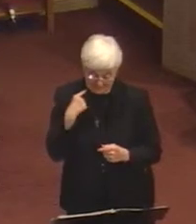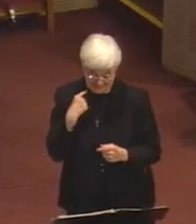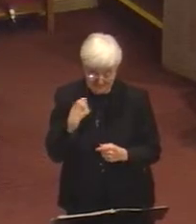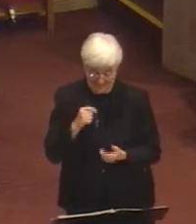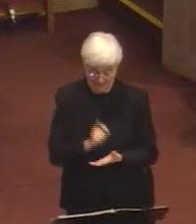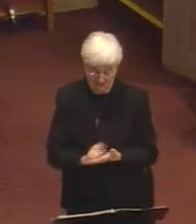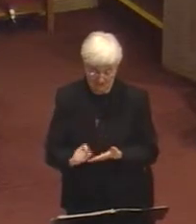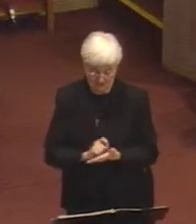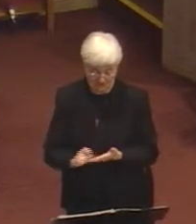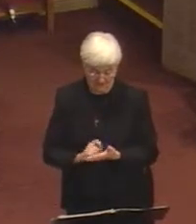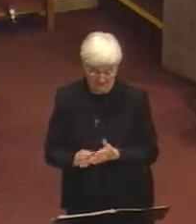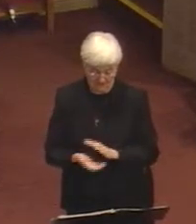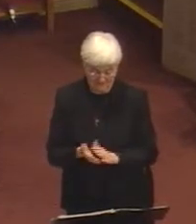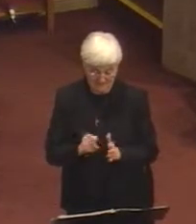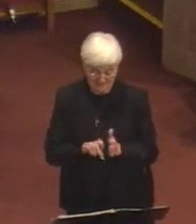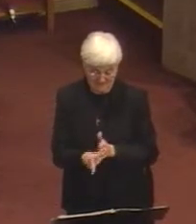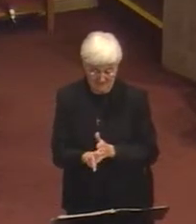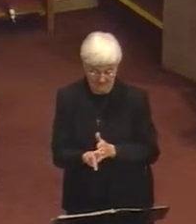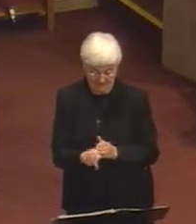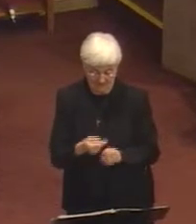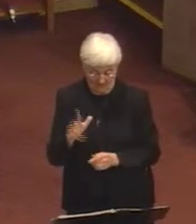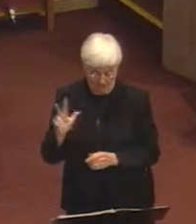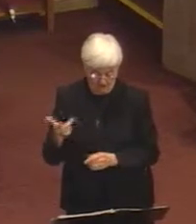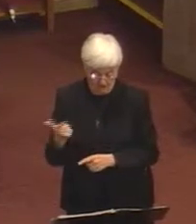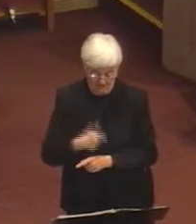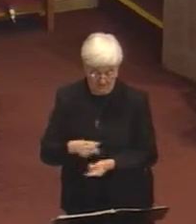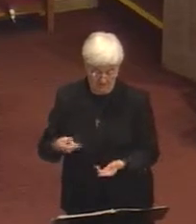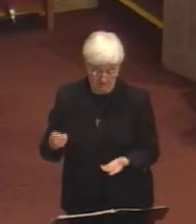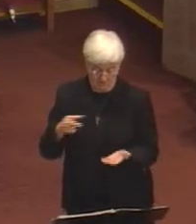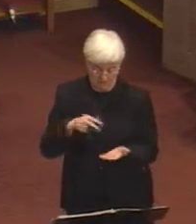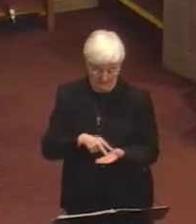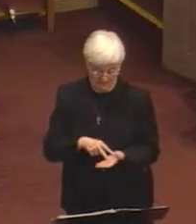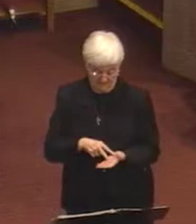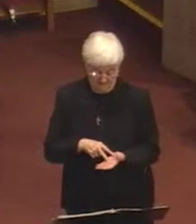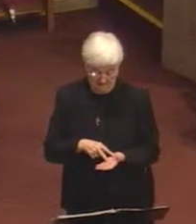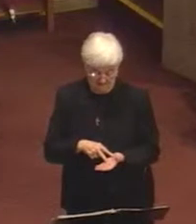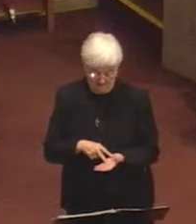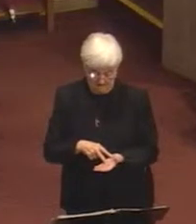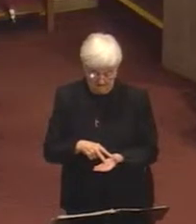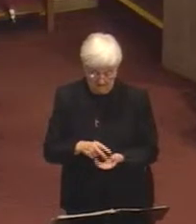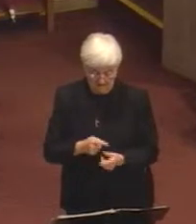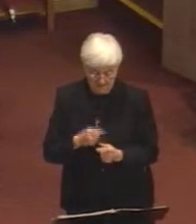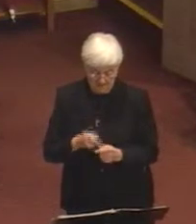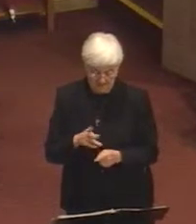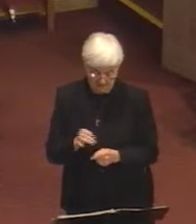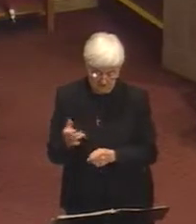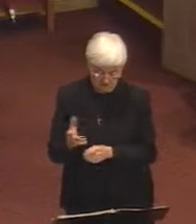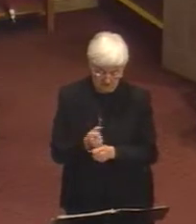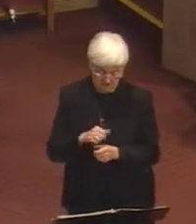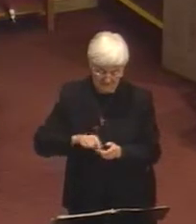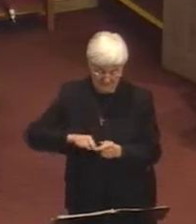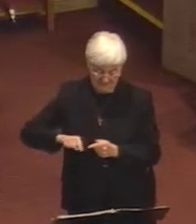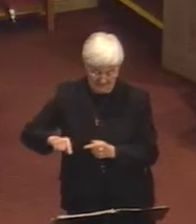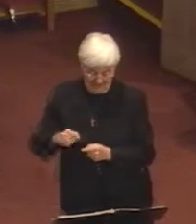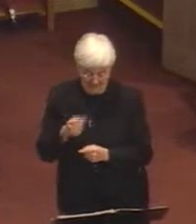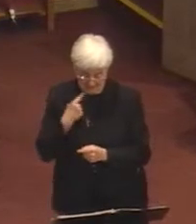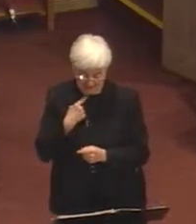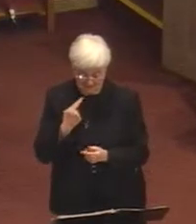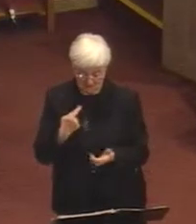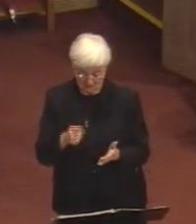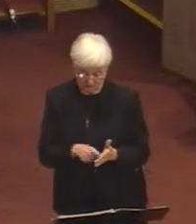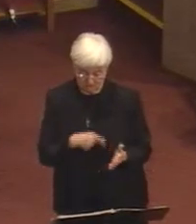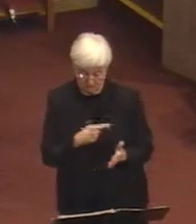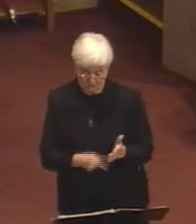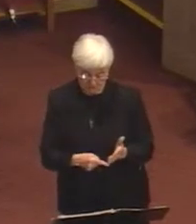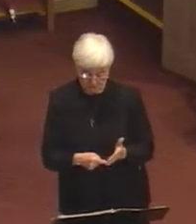the scribes, and be killed, and on the third day be raised. Then Peter took Jesus aside and began to